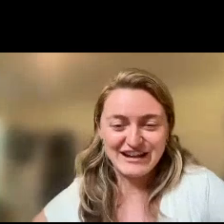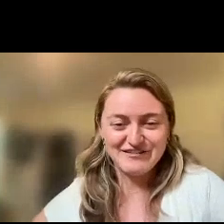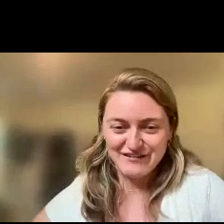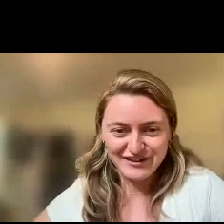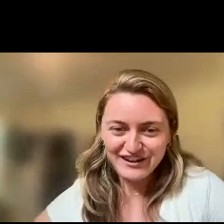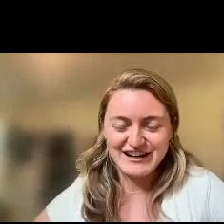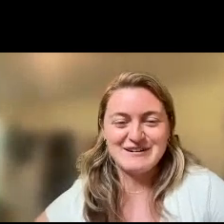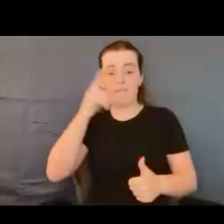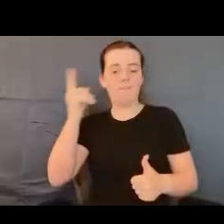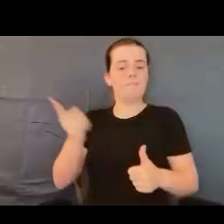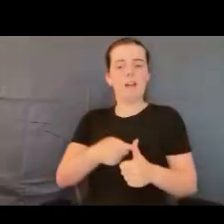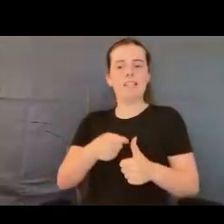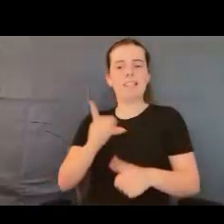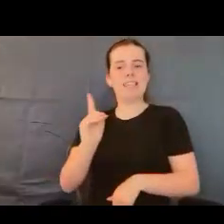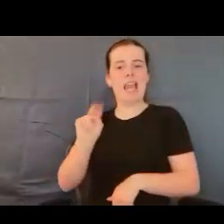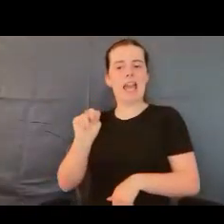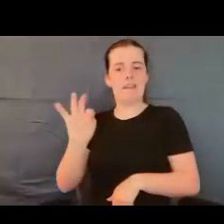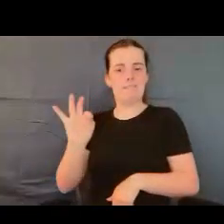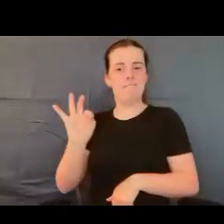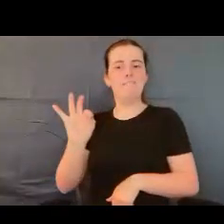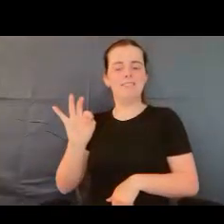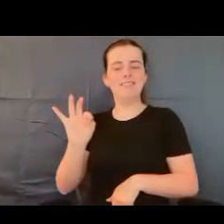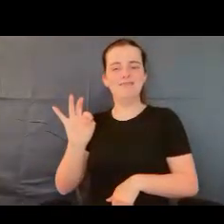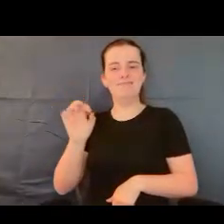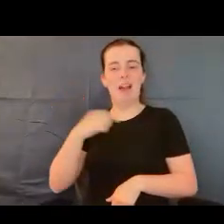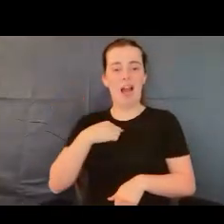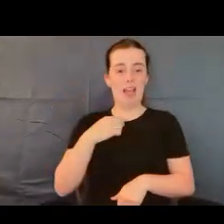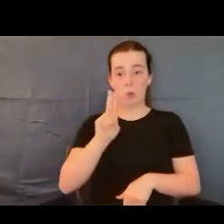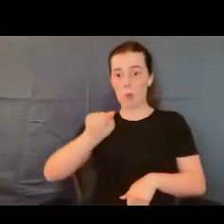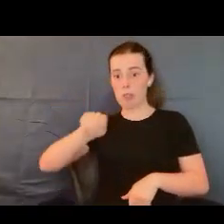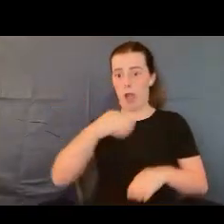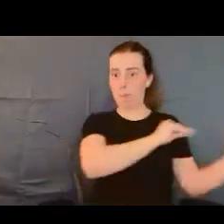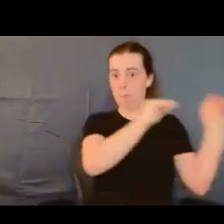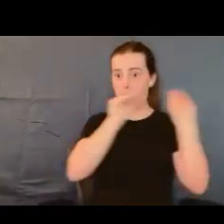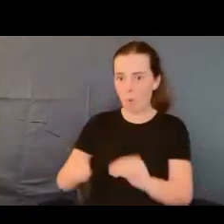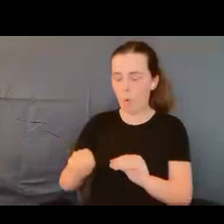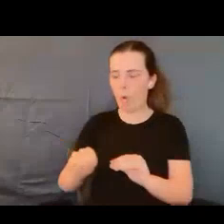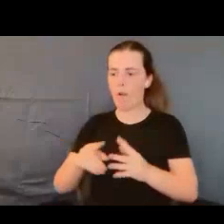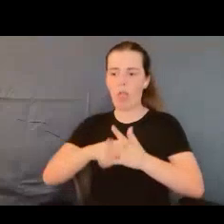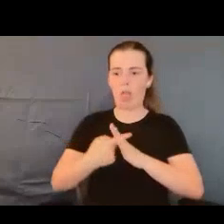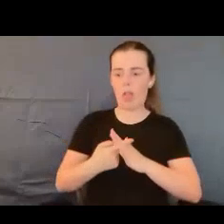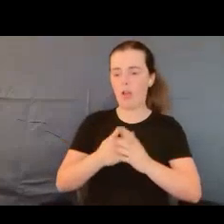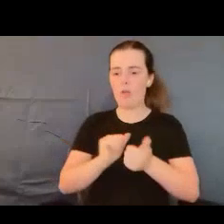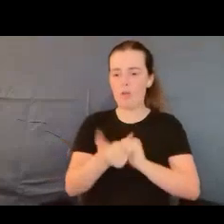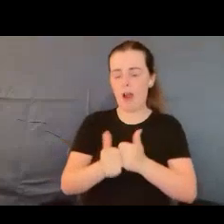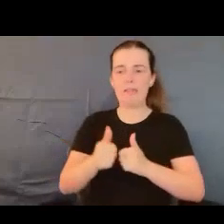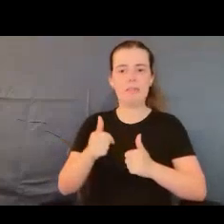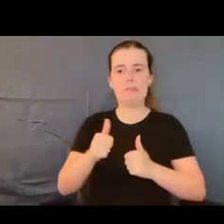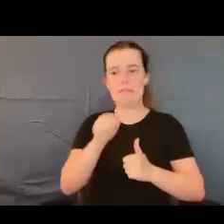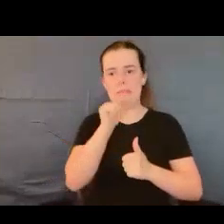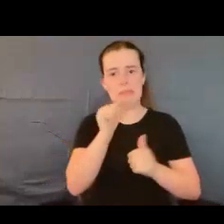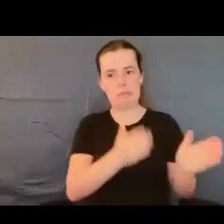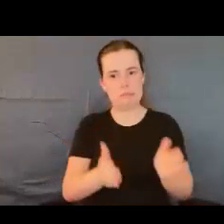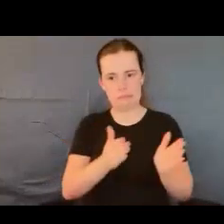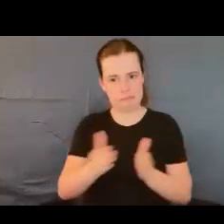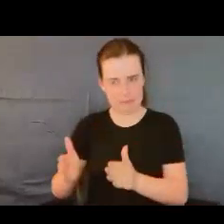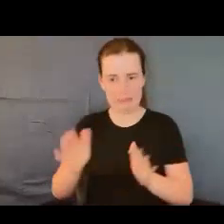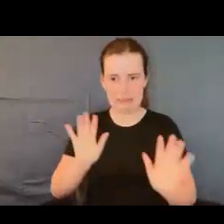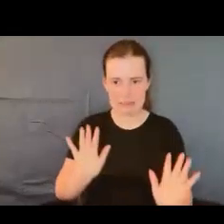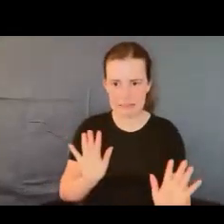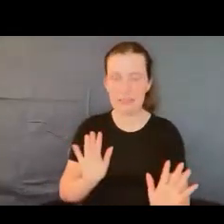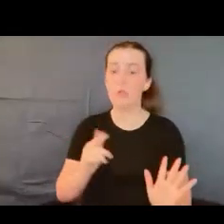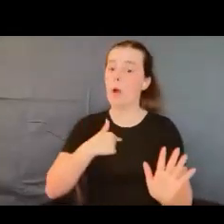trail DNF ever. When I moved out to Utah, I raced it that same weekend and was unprepared for some of the parts of this course. So hopefully I